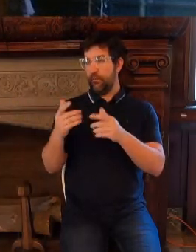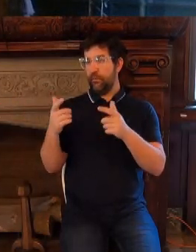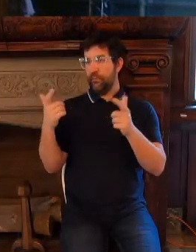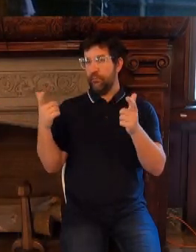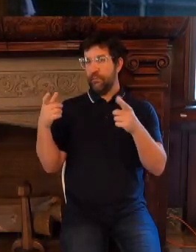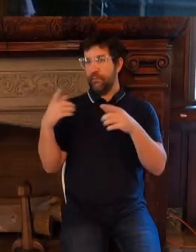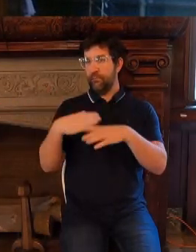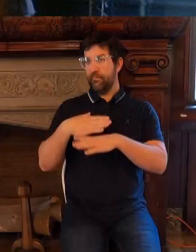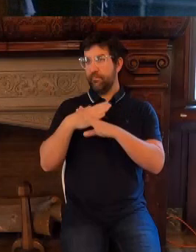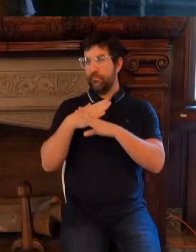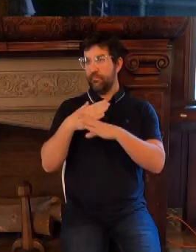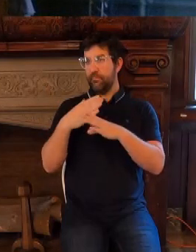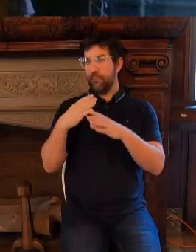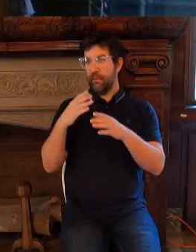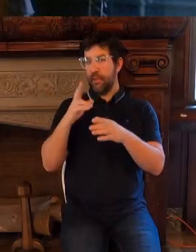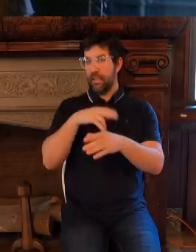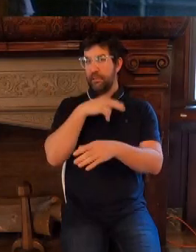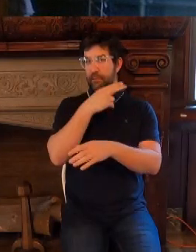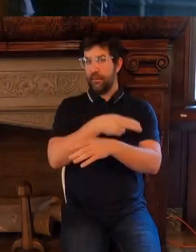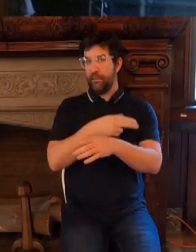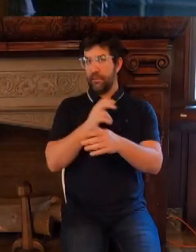in the way of that is getting past the hospital.